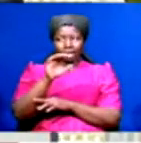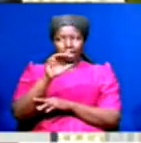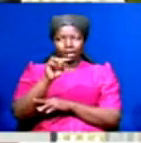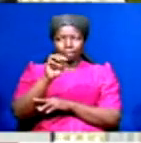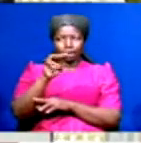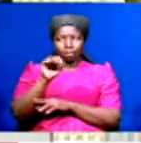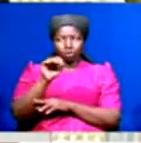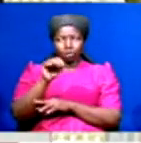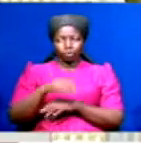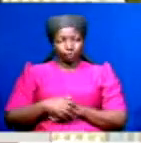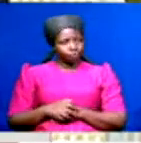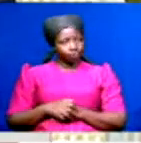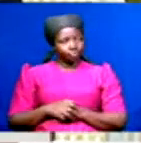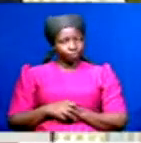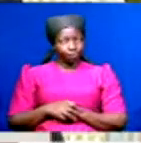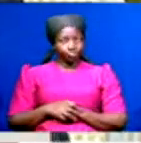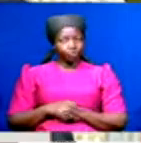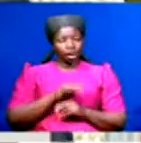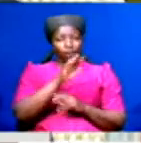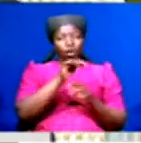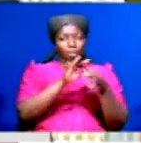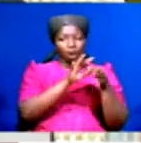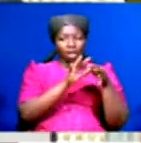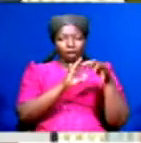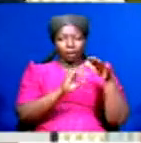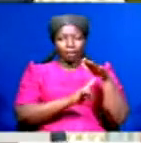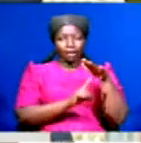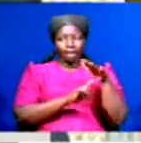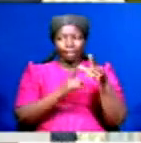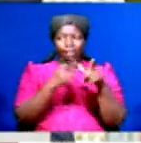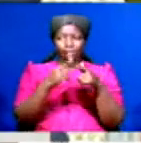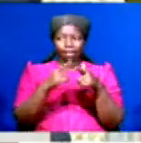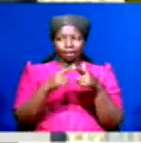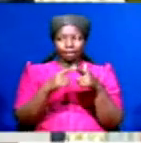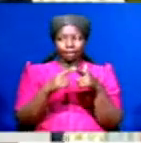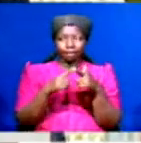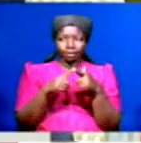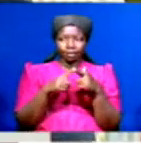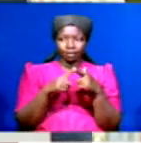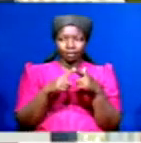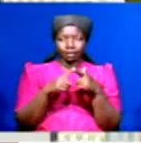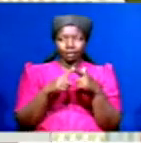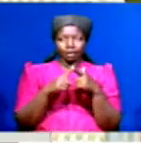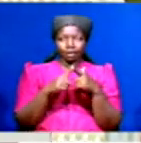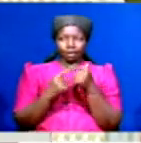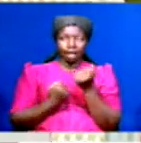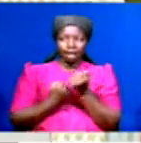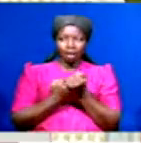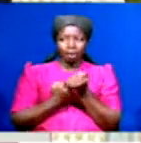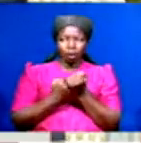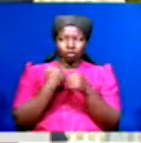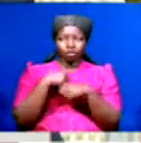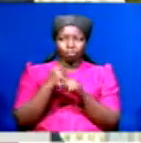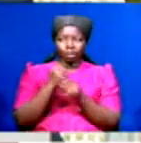Cooperative Ministry and seek concurrence and support so that we move that unit